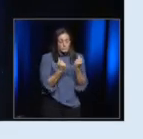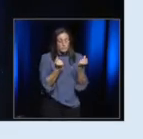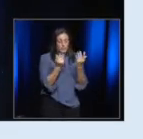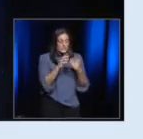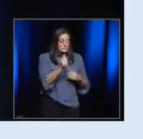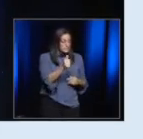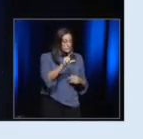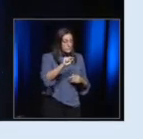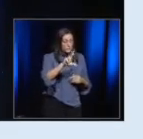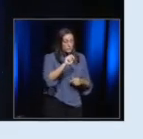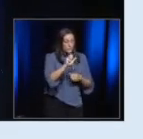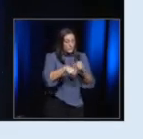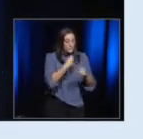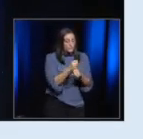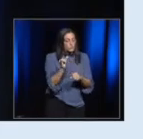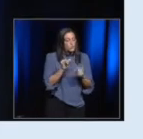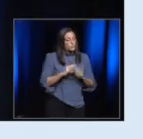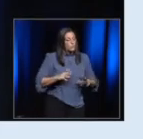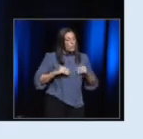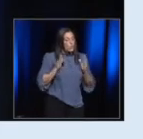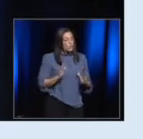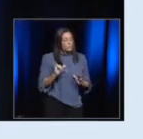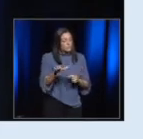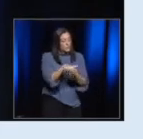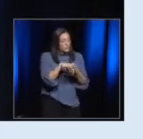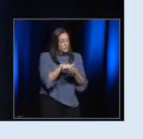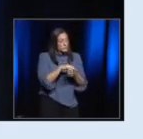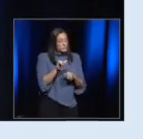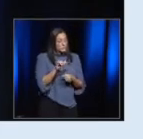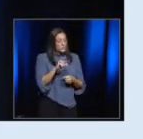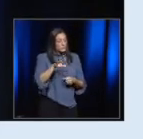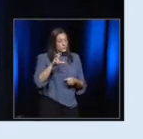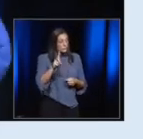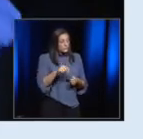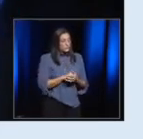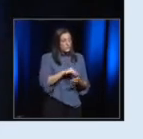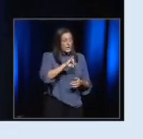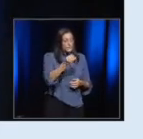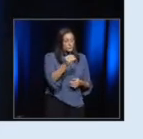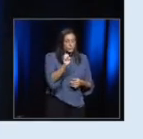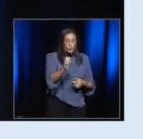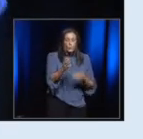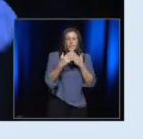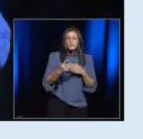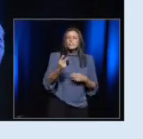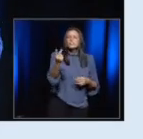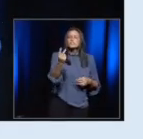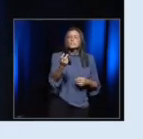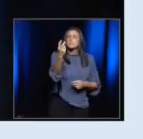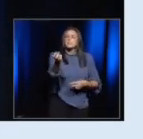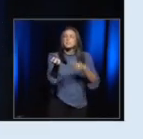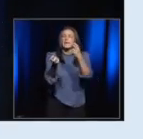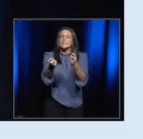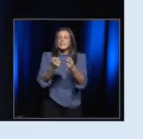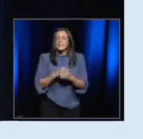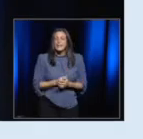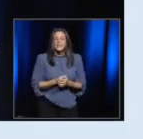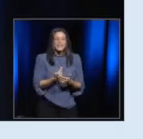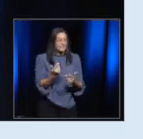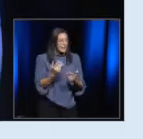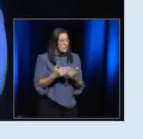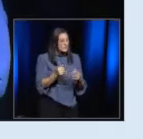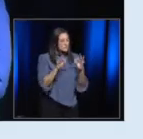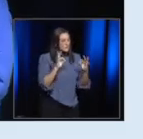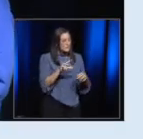traditional Malgana owners of the region up there, and to Richard Hulst and Joe Haymans, who are back there, who gave us a home in Perth for 30 years.